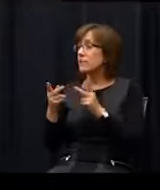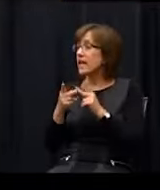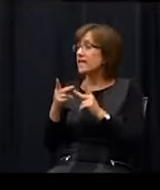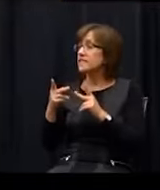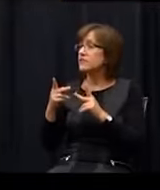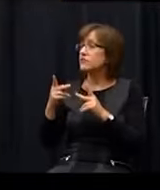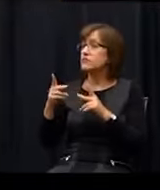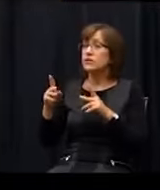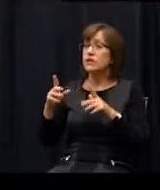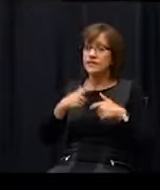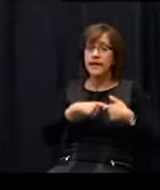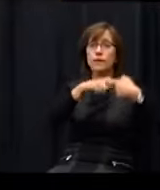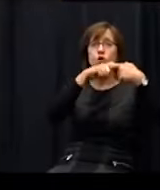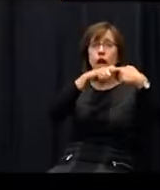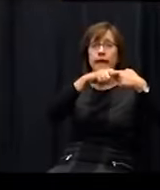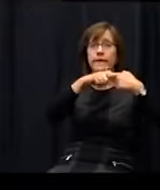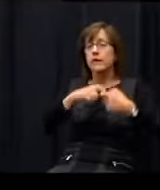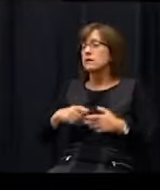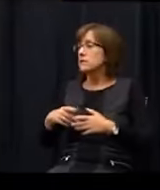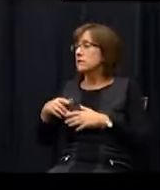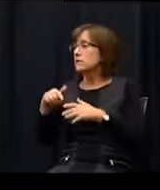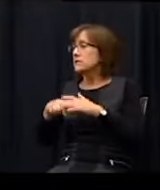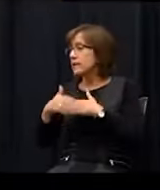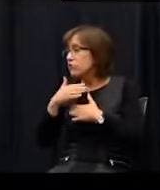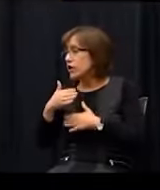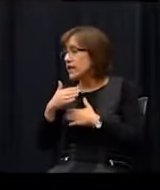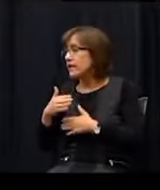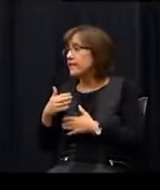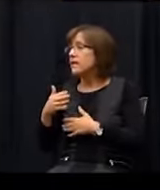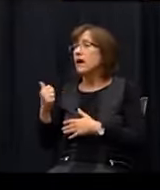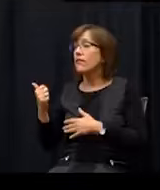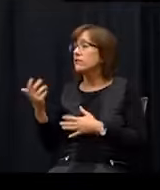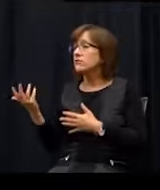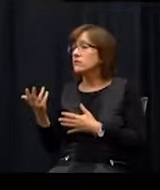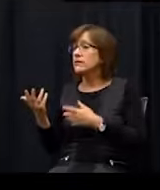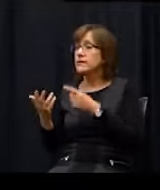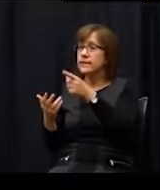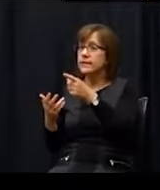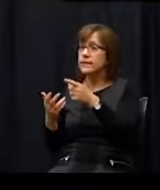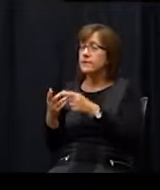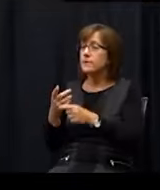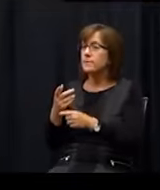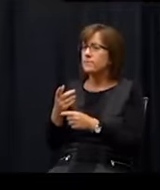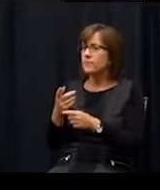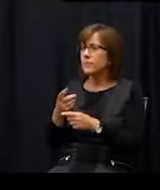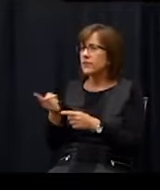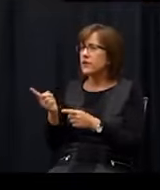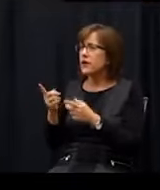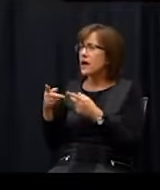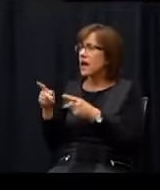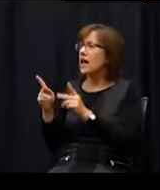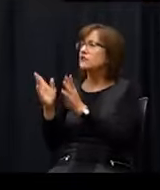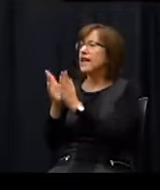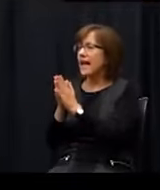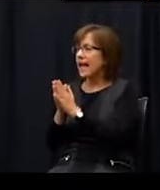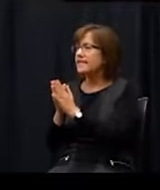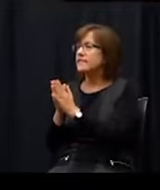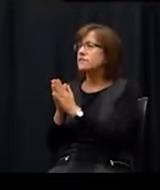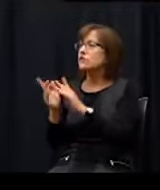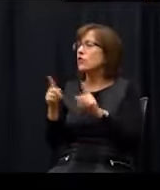deep breathing. Anything else? They're allowed to ask to see the social worker. They're allowed to ask to see the